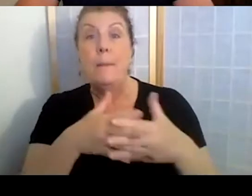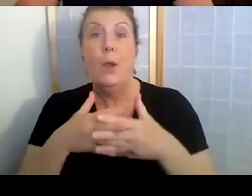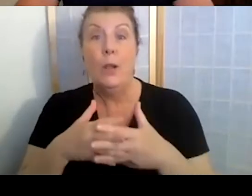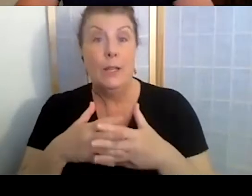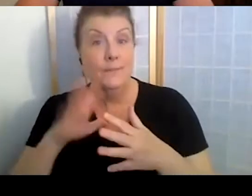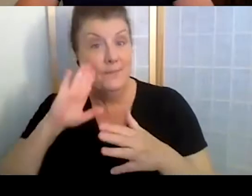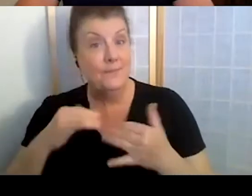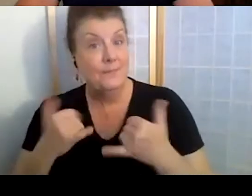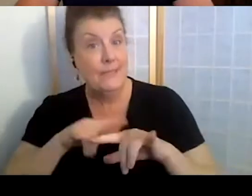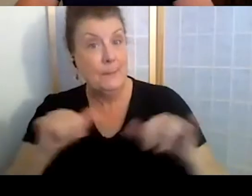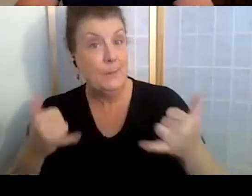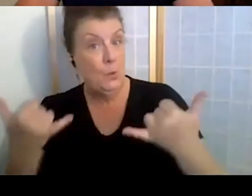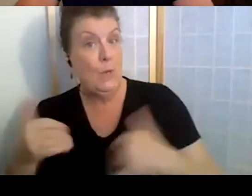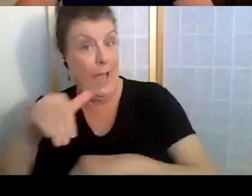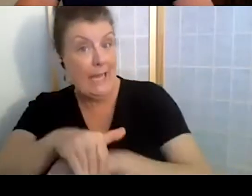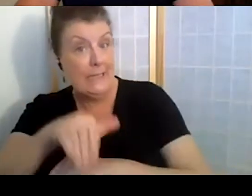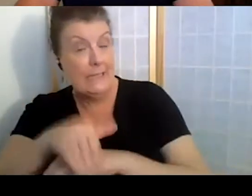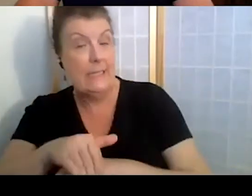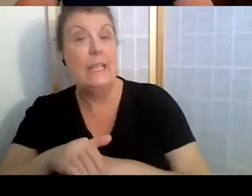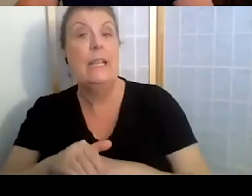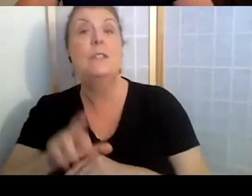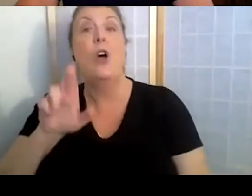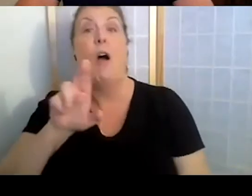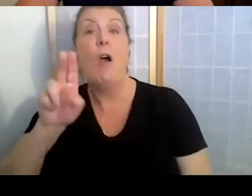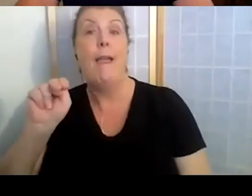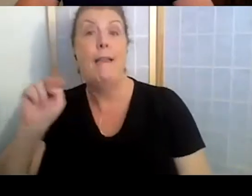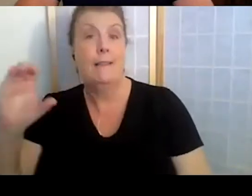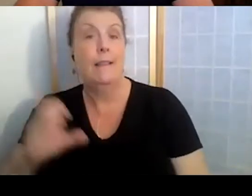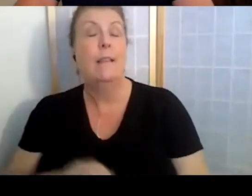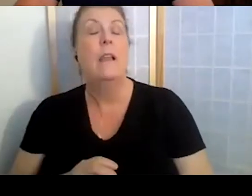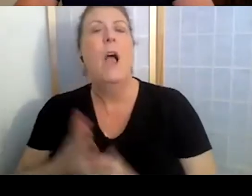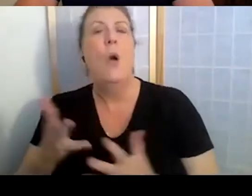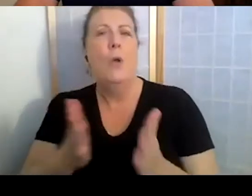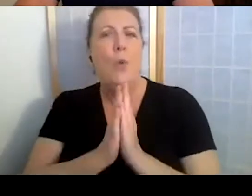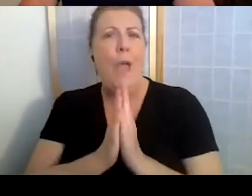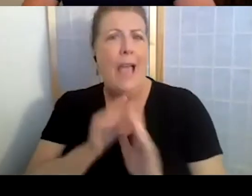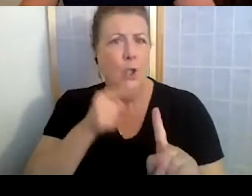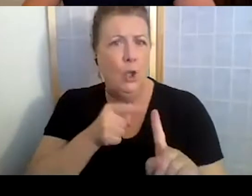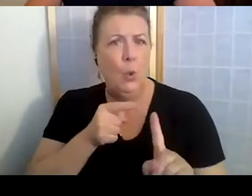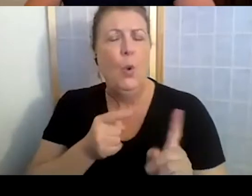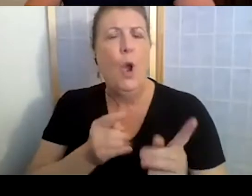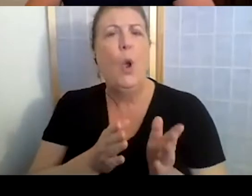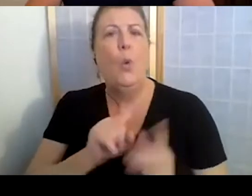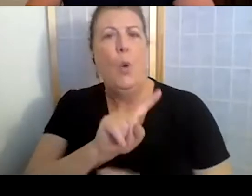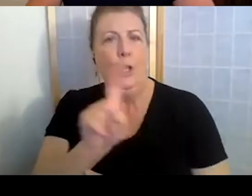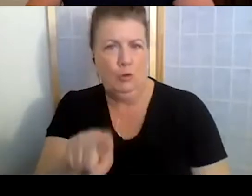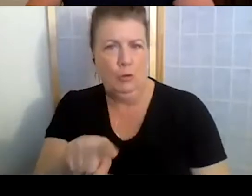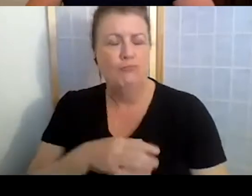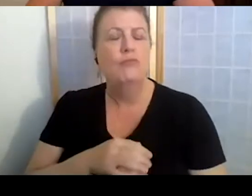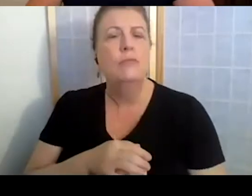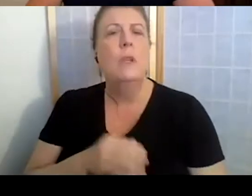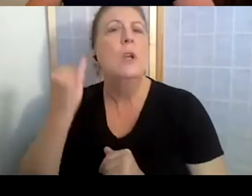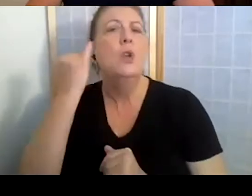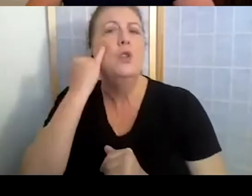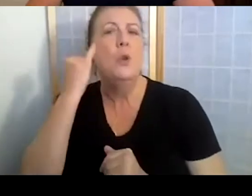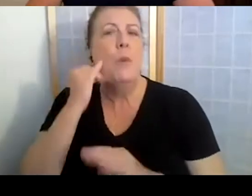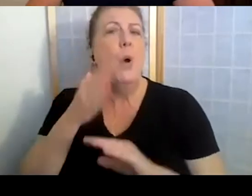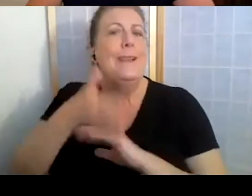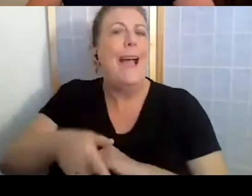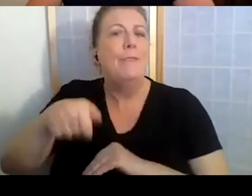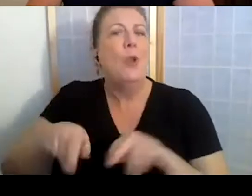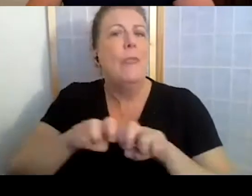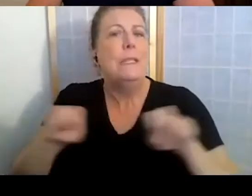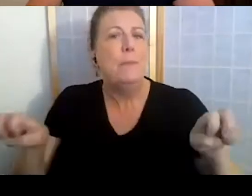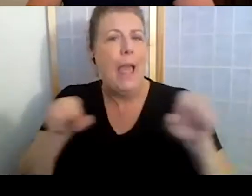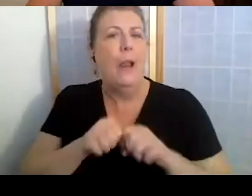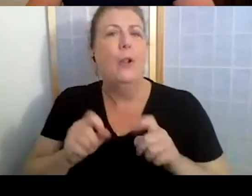National Convention. And I just wanted to ask you a question. You know, you might, let's say you end up after this panel going and sitting on